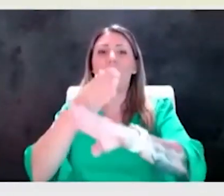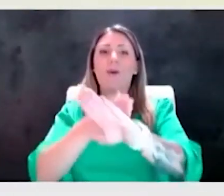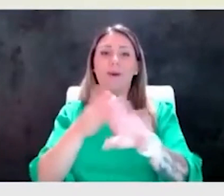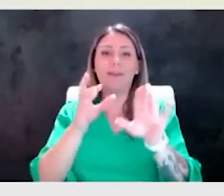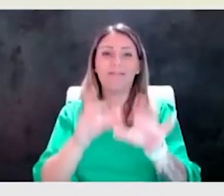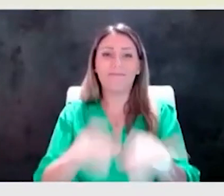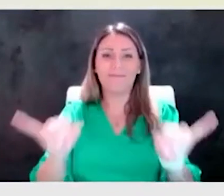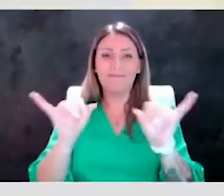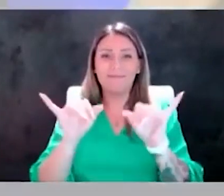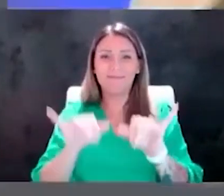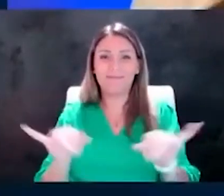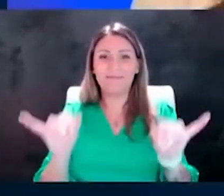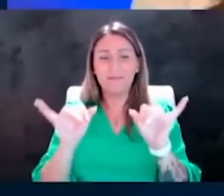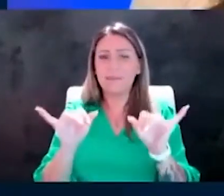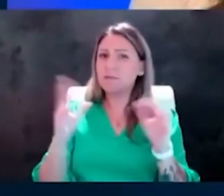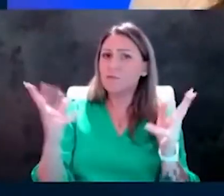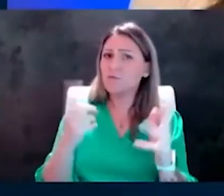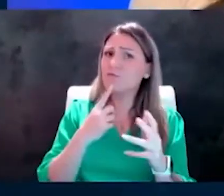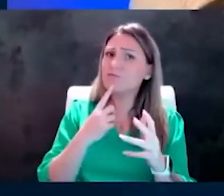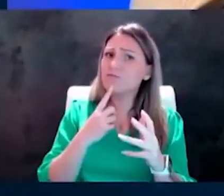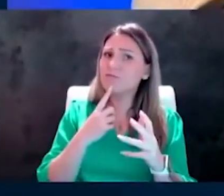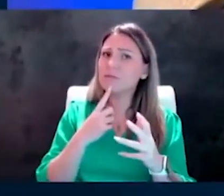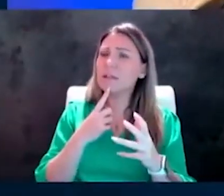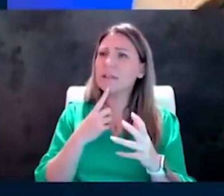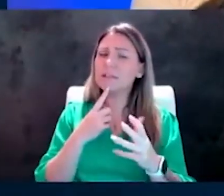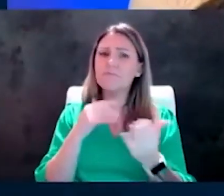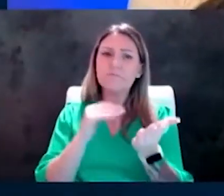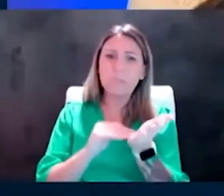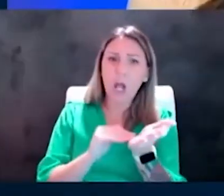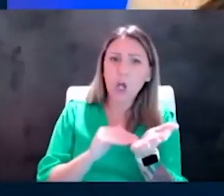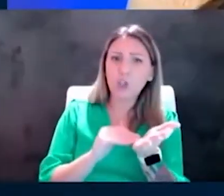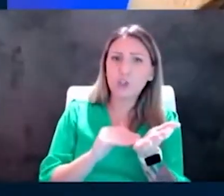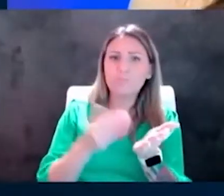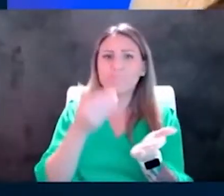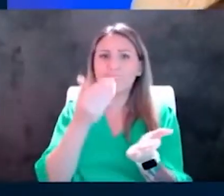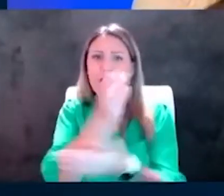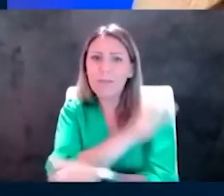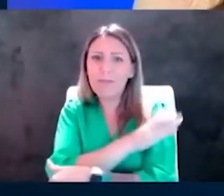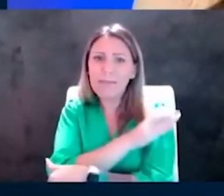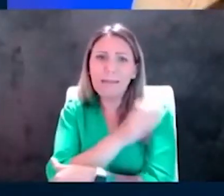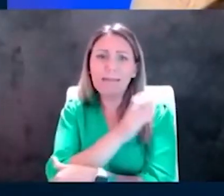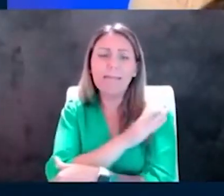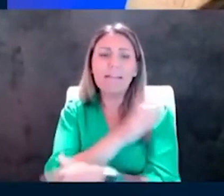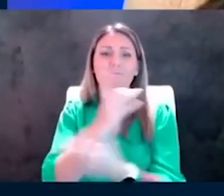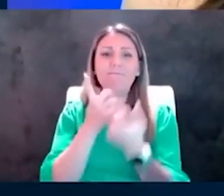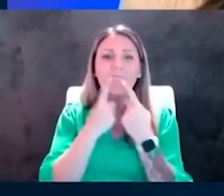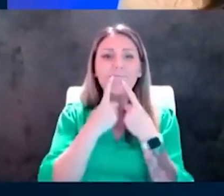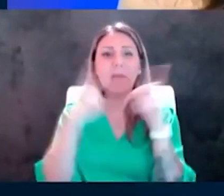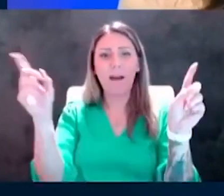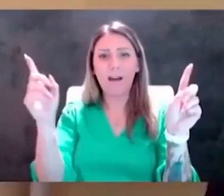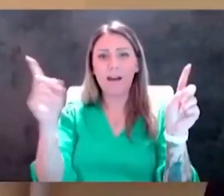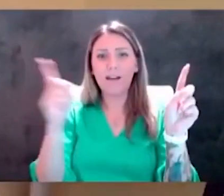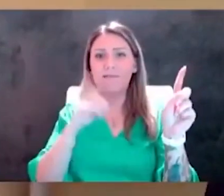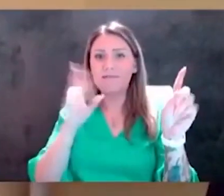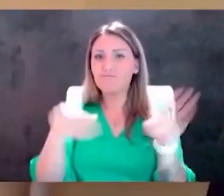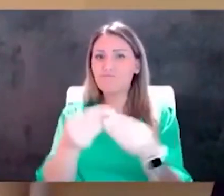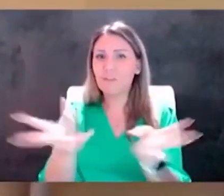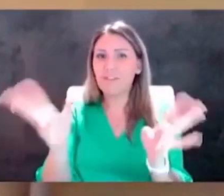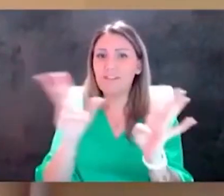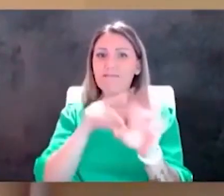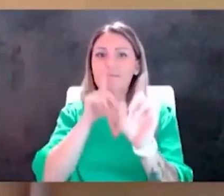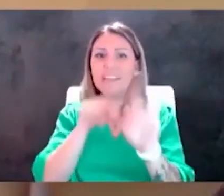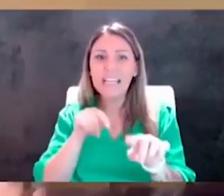you say to the doctors at the long haul clinic who have finally been able to give you some answers and